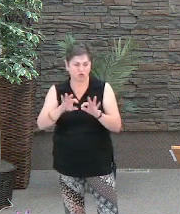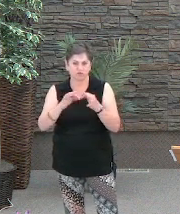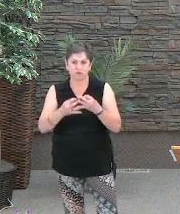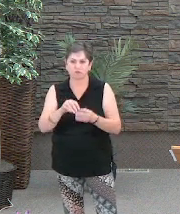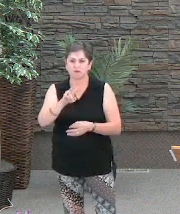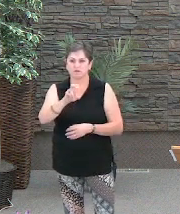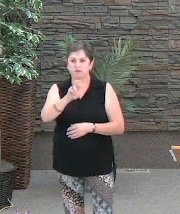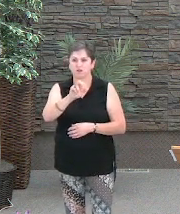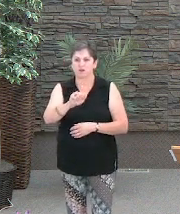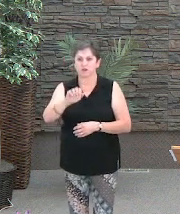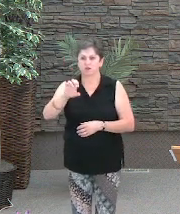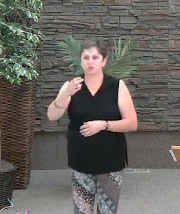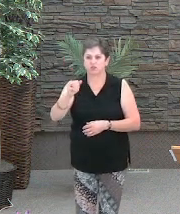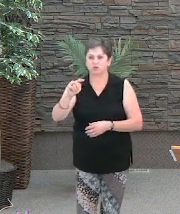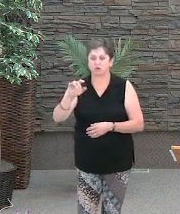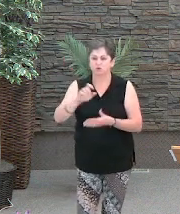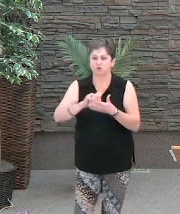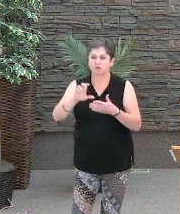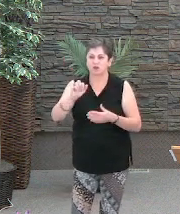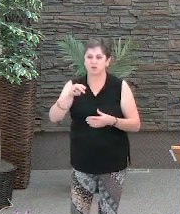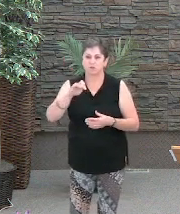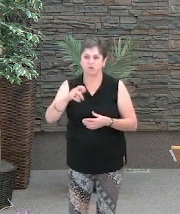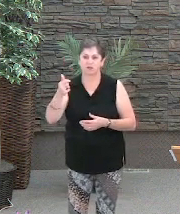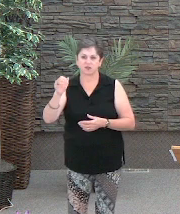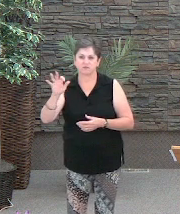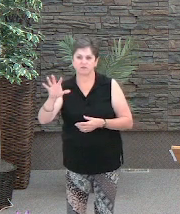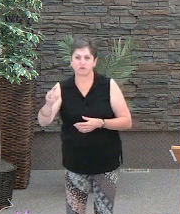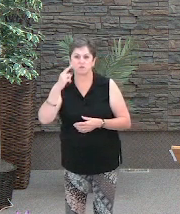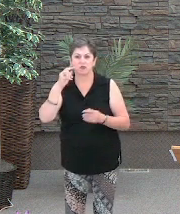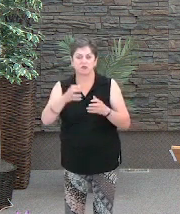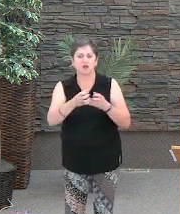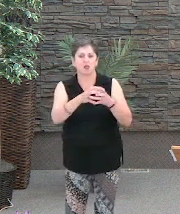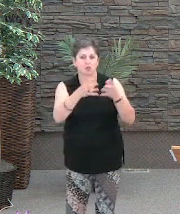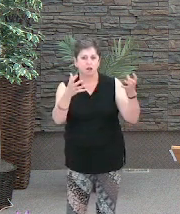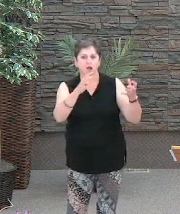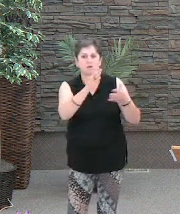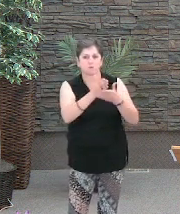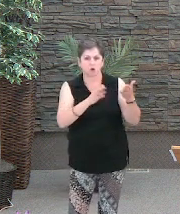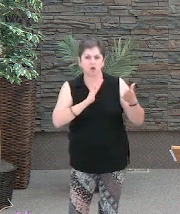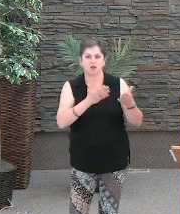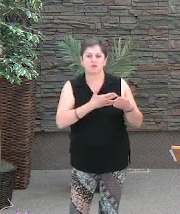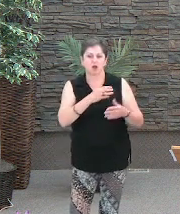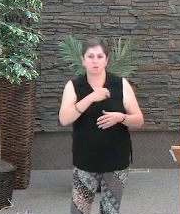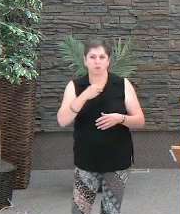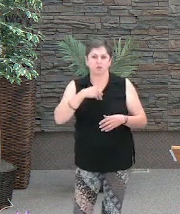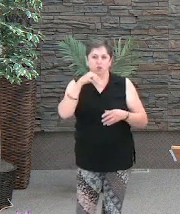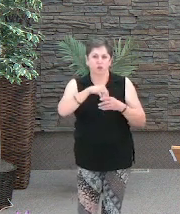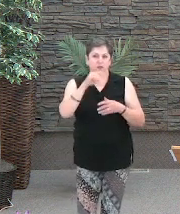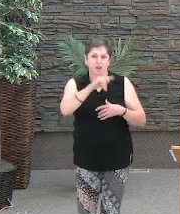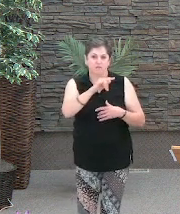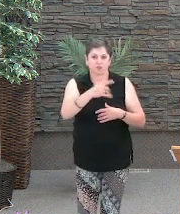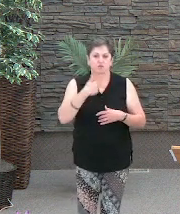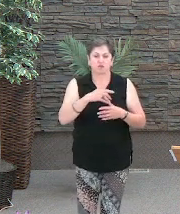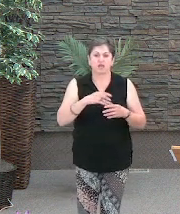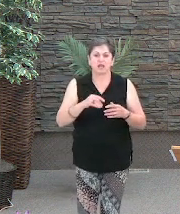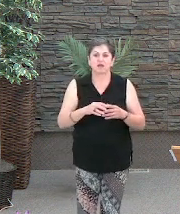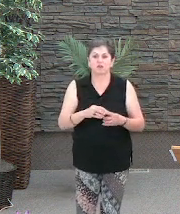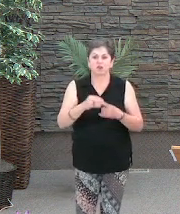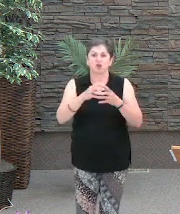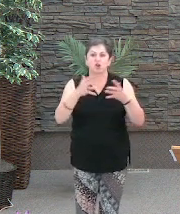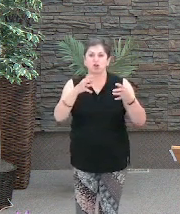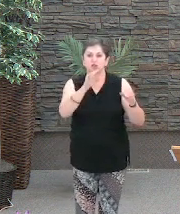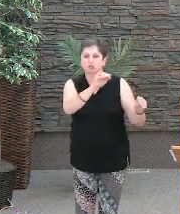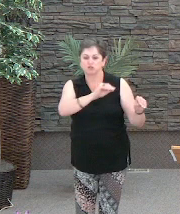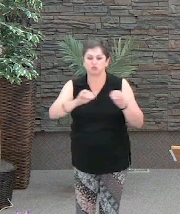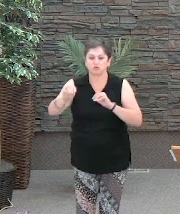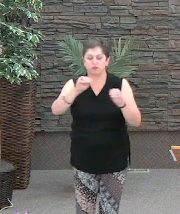Vera Chitwood wrote in April of 1951, because a large percentage of our members are in the Air Force, we have an unusually